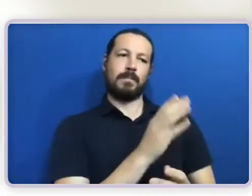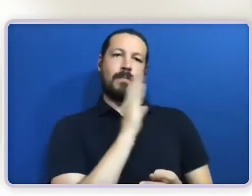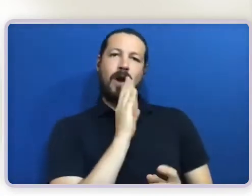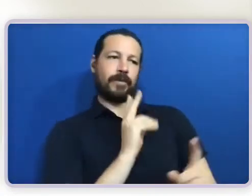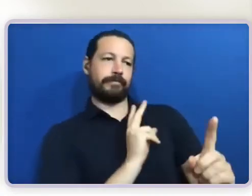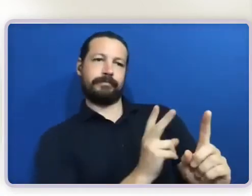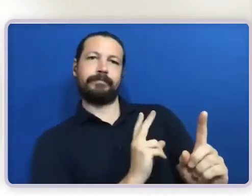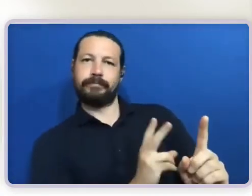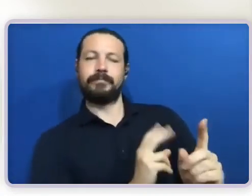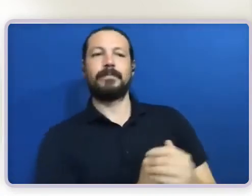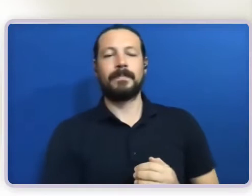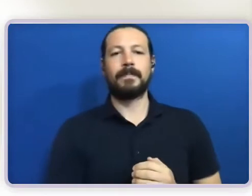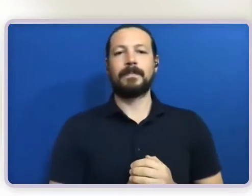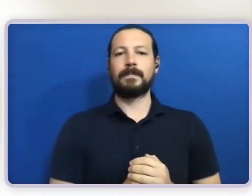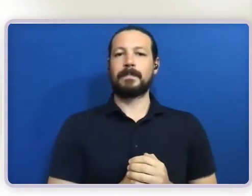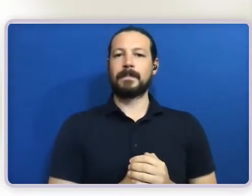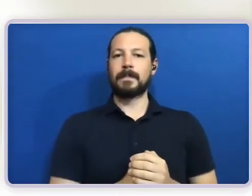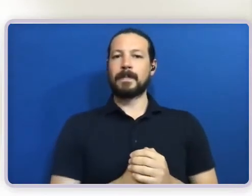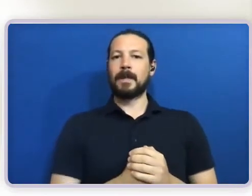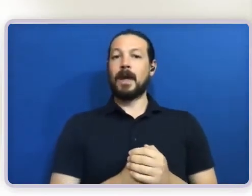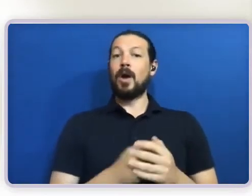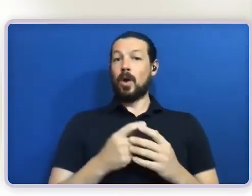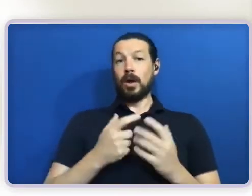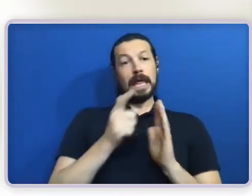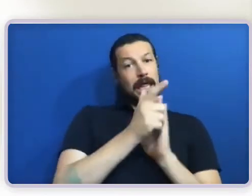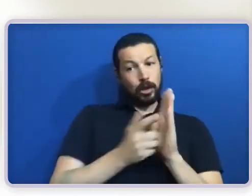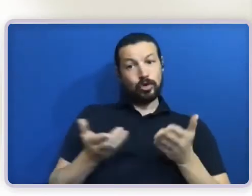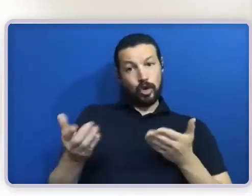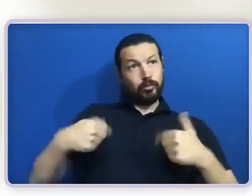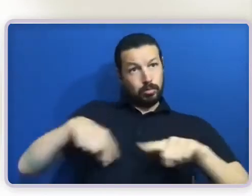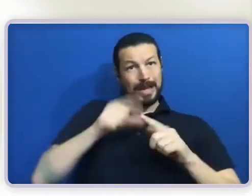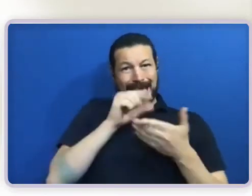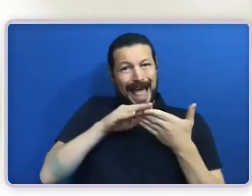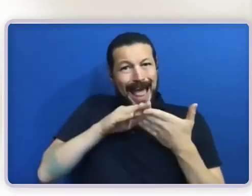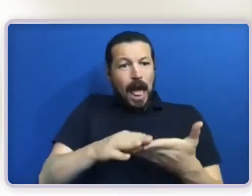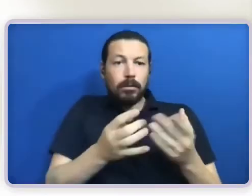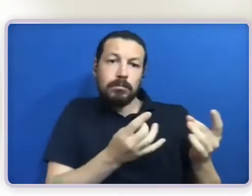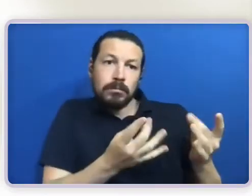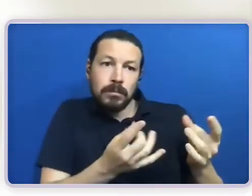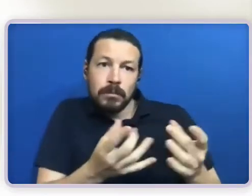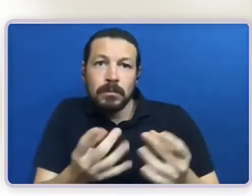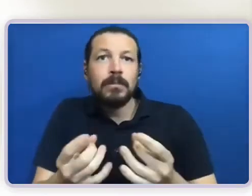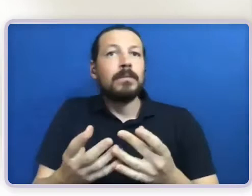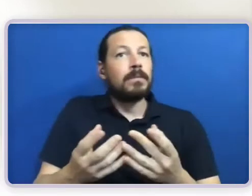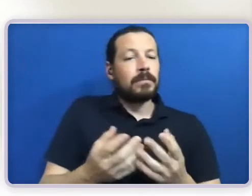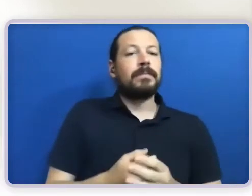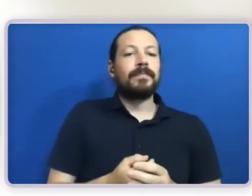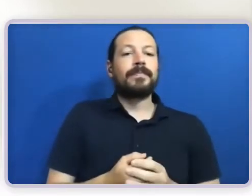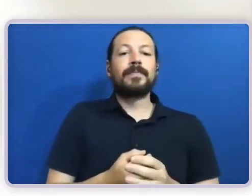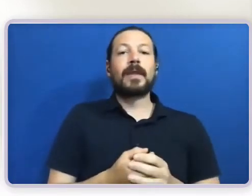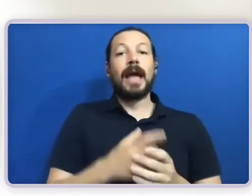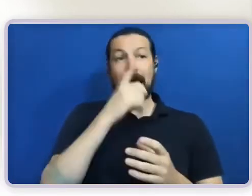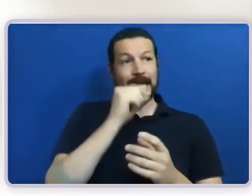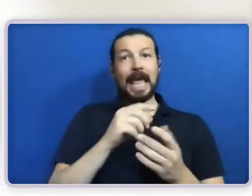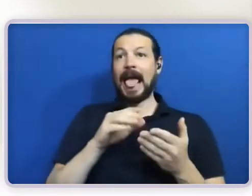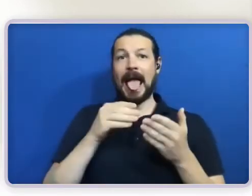our service can help you prepare for a private session. We can help you apply for a private session,